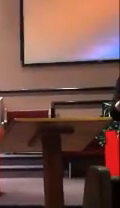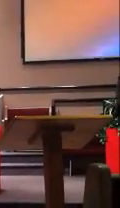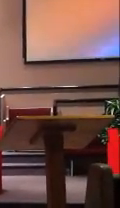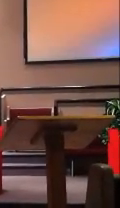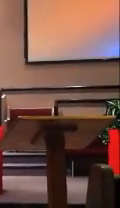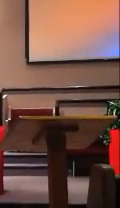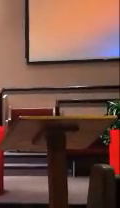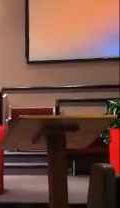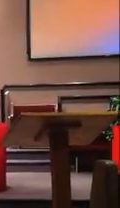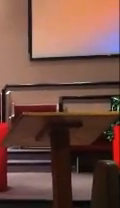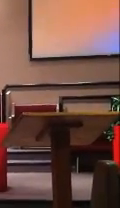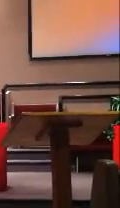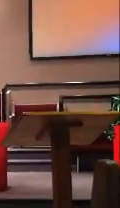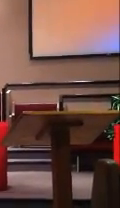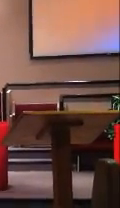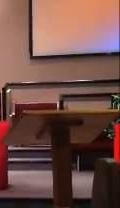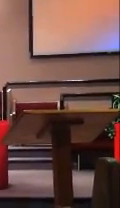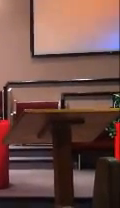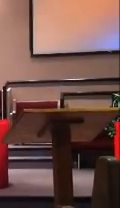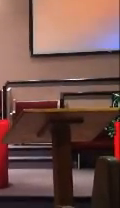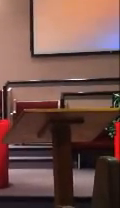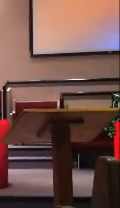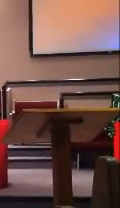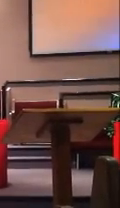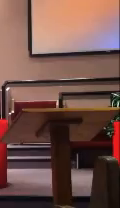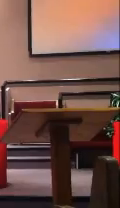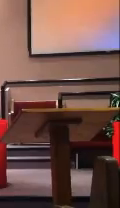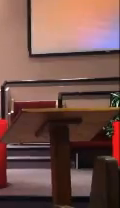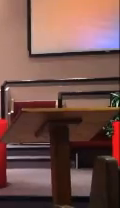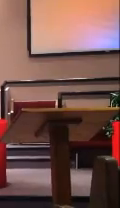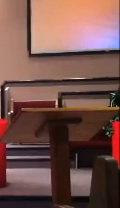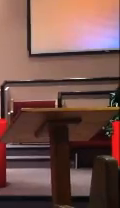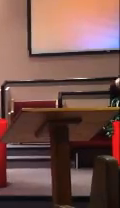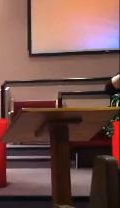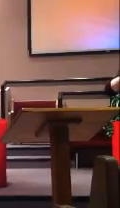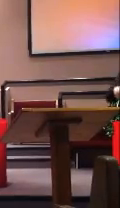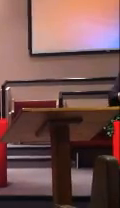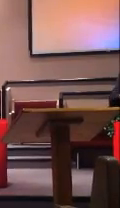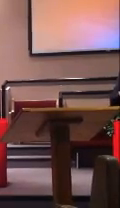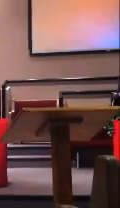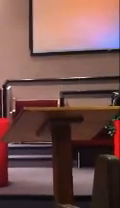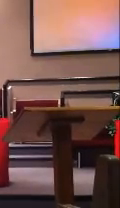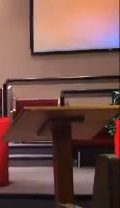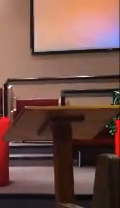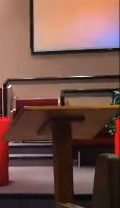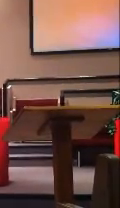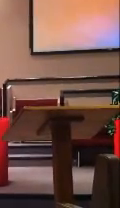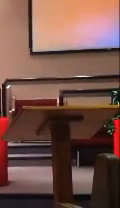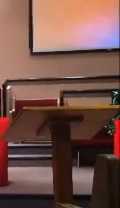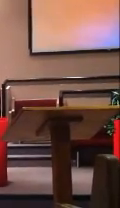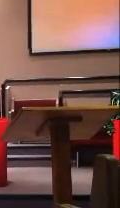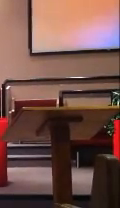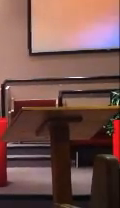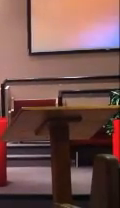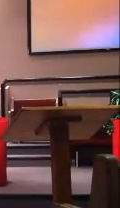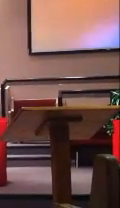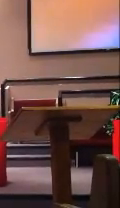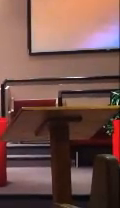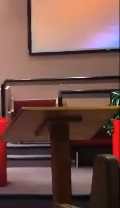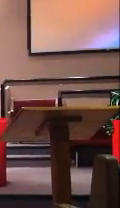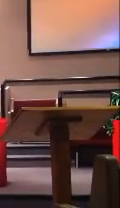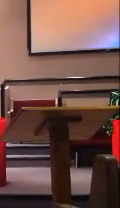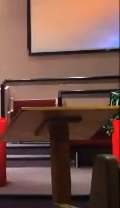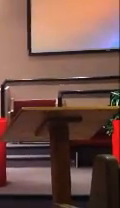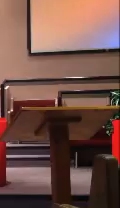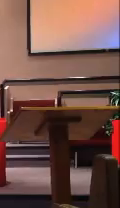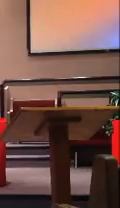Jesus. It should give our heart joy. You know, I've been in this denomination now for over 30 years.